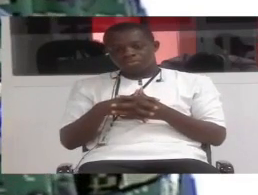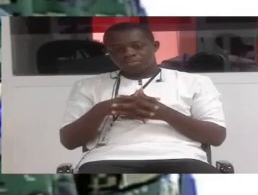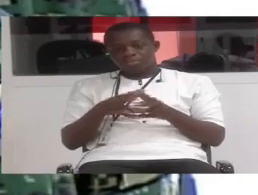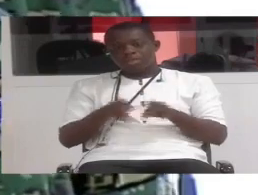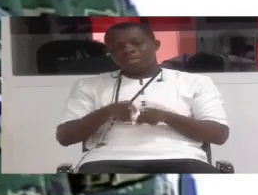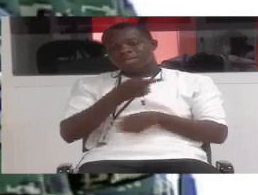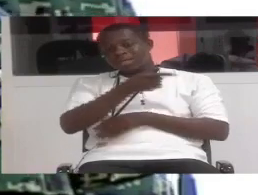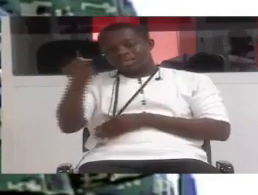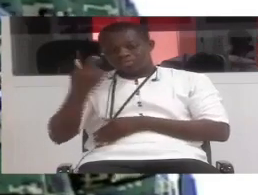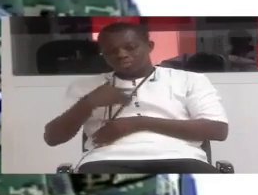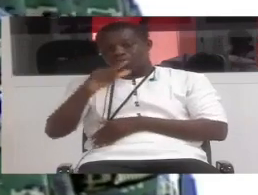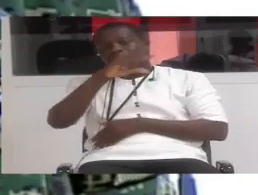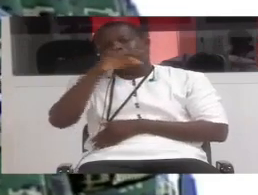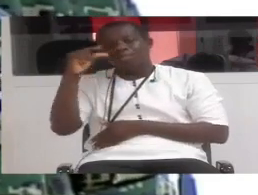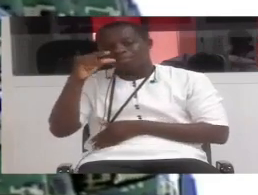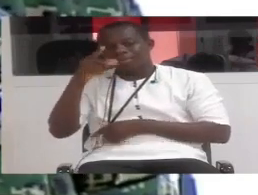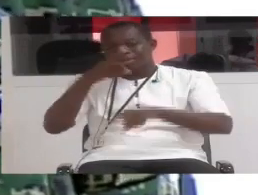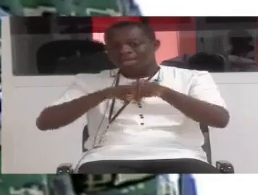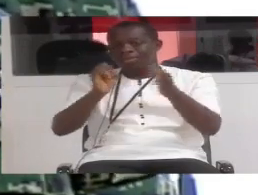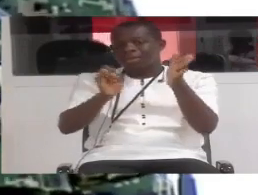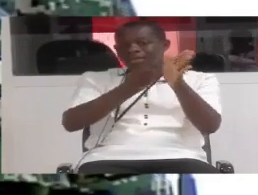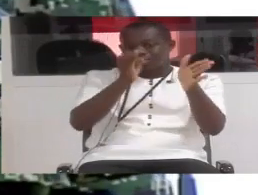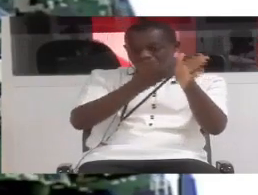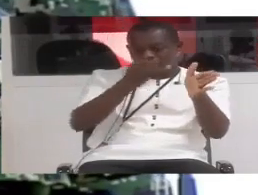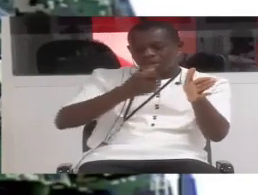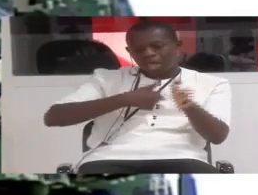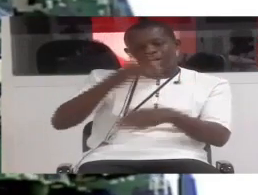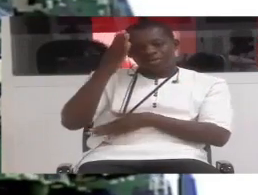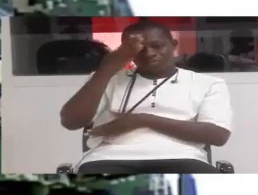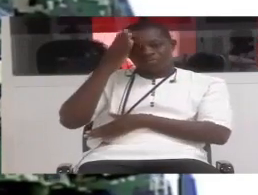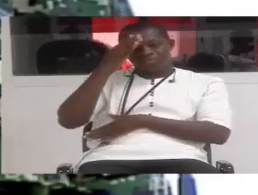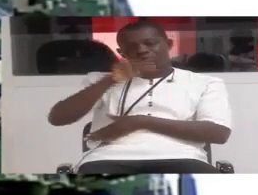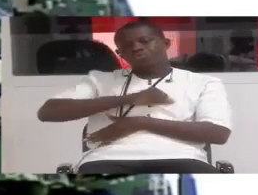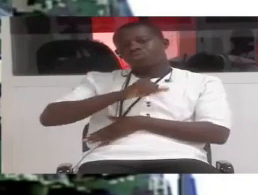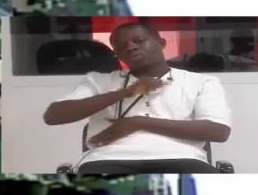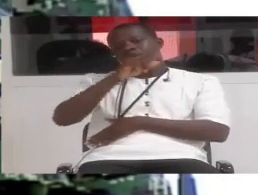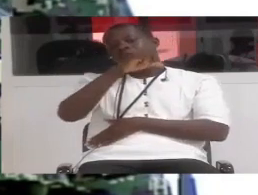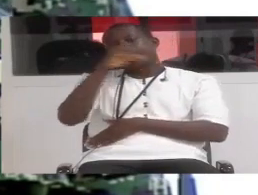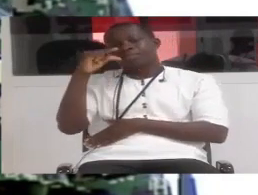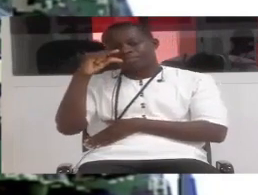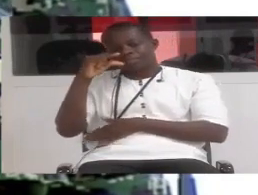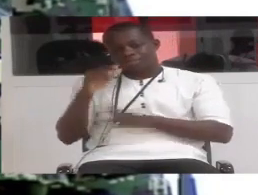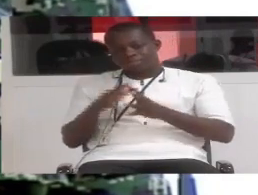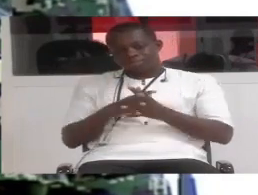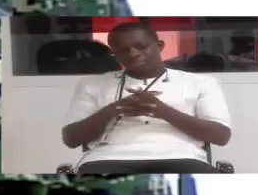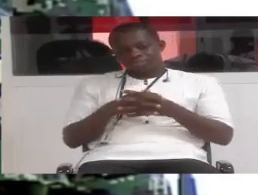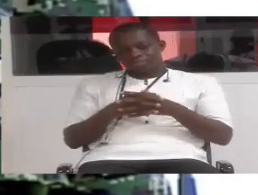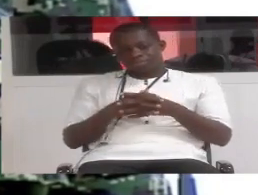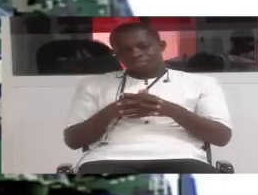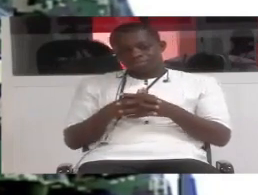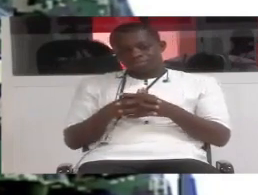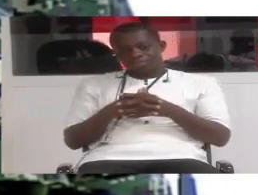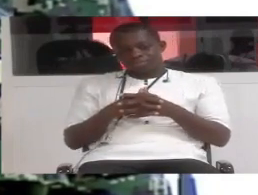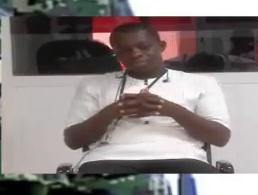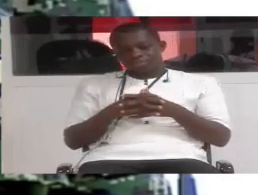Ñoñu sen tour ci during the investigation la xam sen tour. Their names, I only got to know that during the